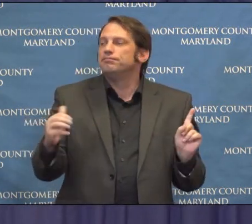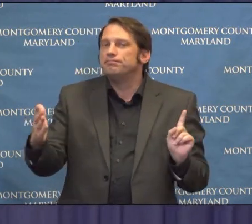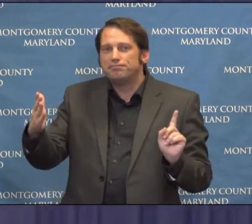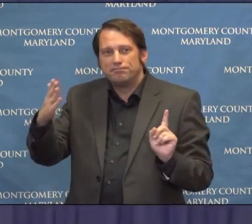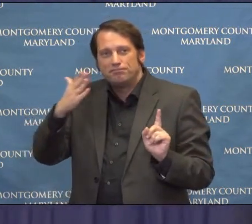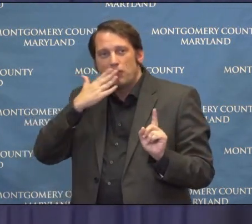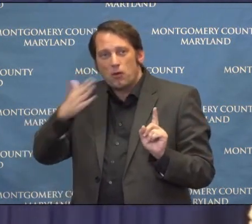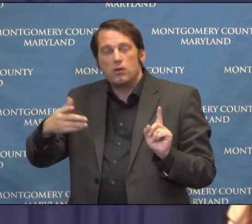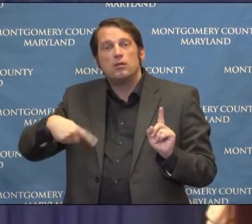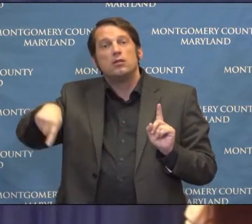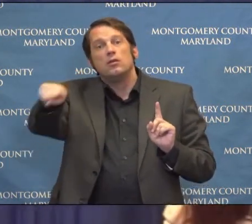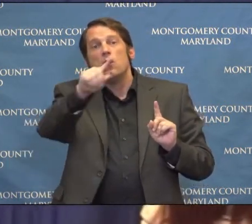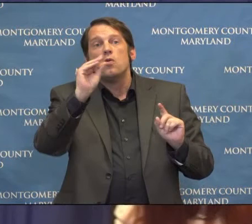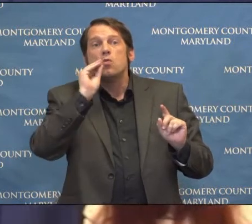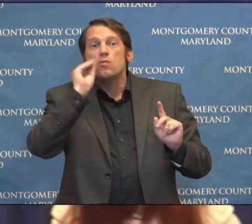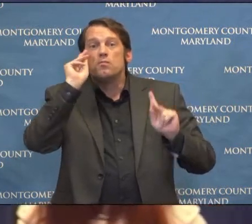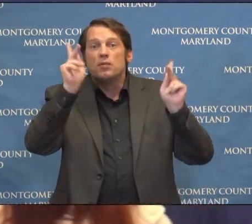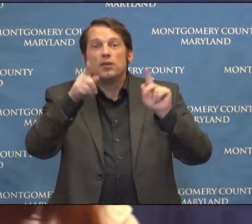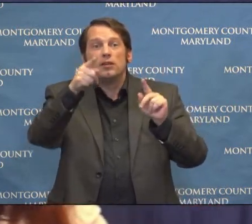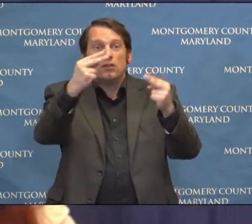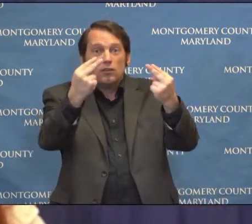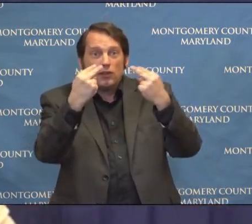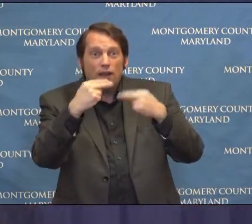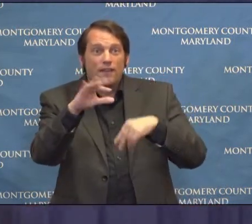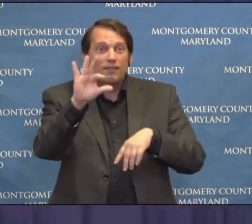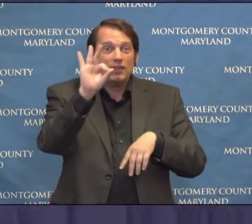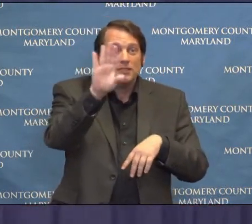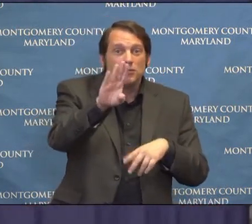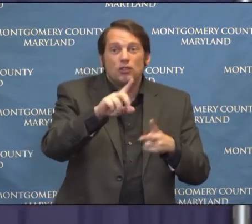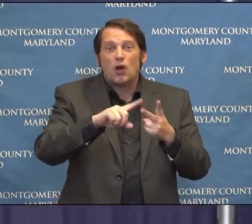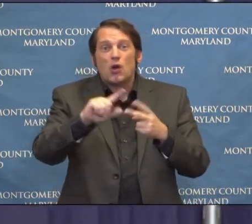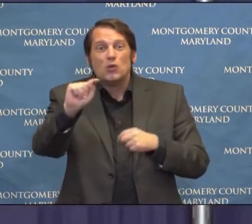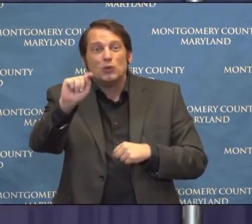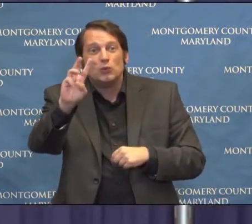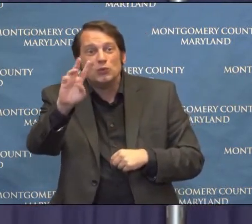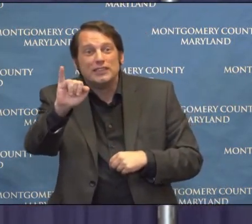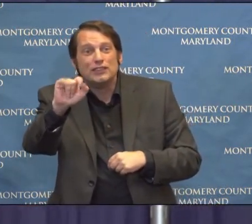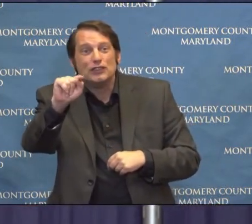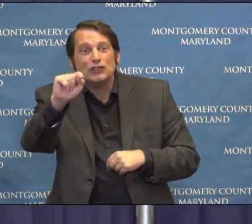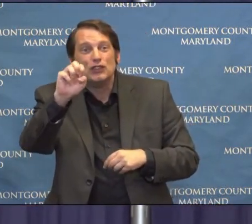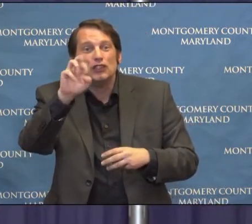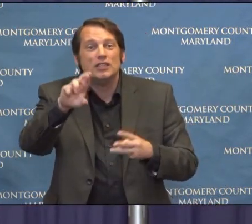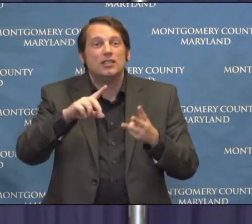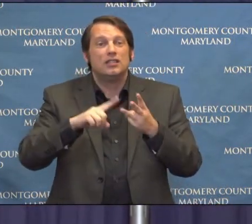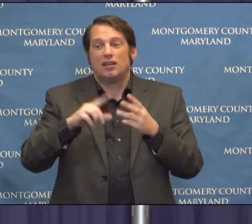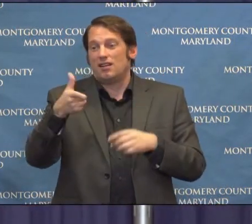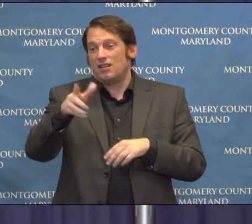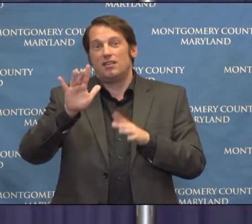follow us on Facebook, on Twitter, and also on the county's website. Thank you, and good evening.